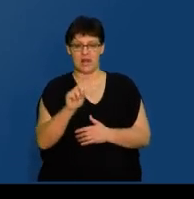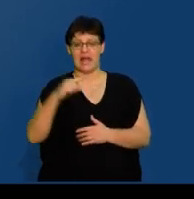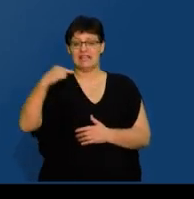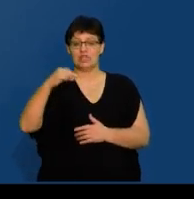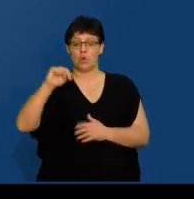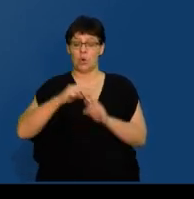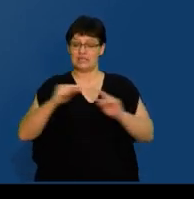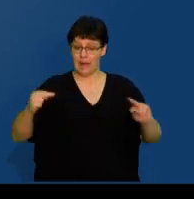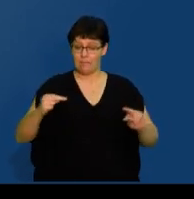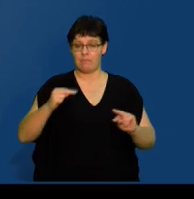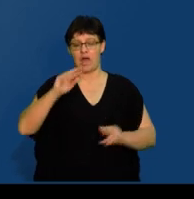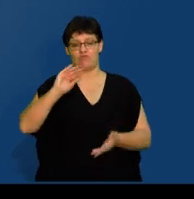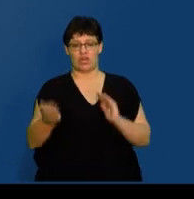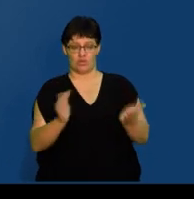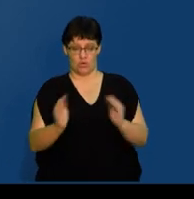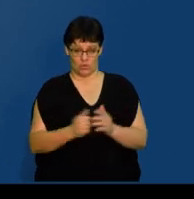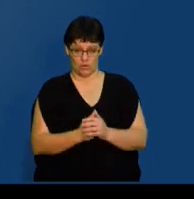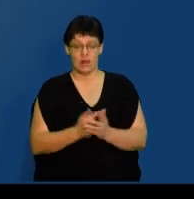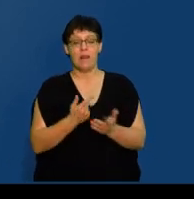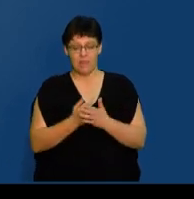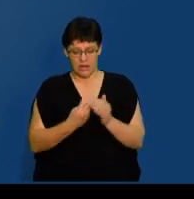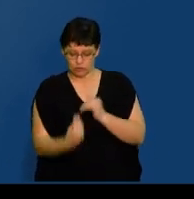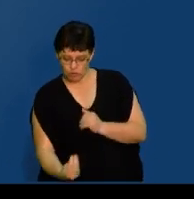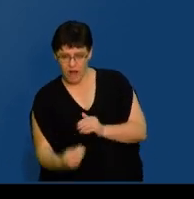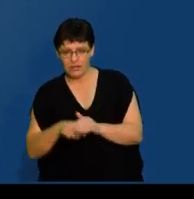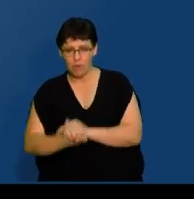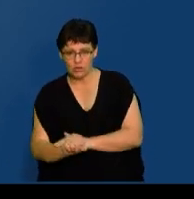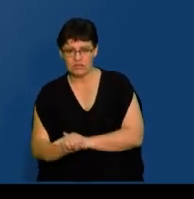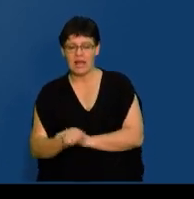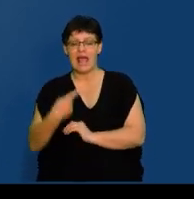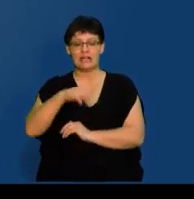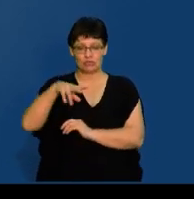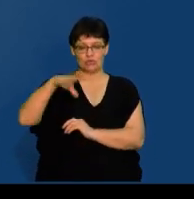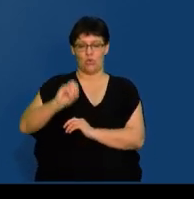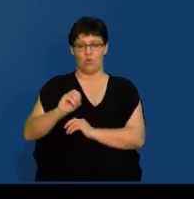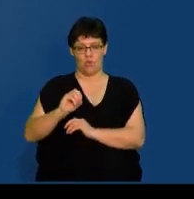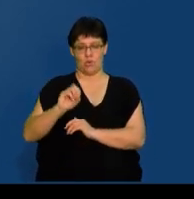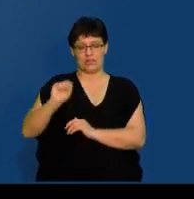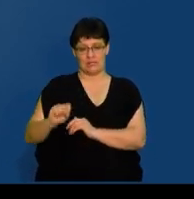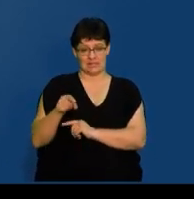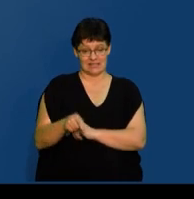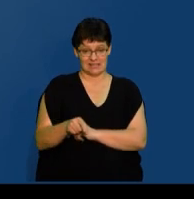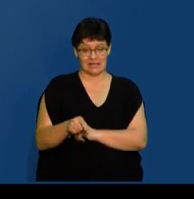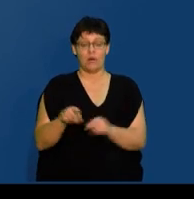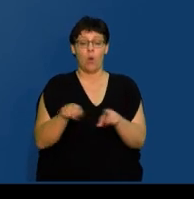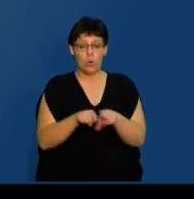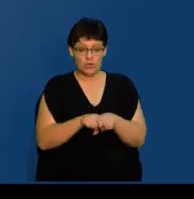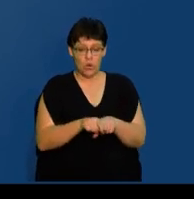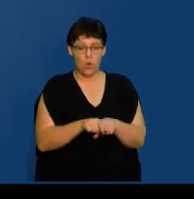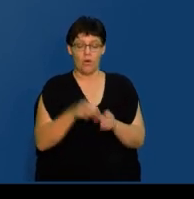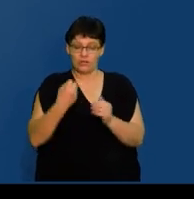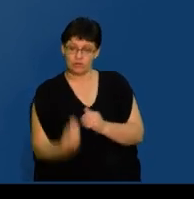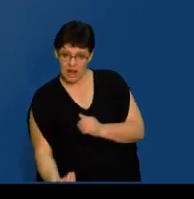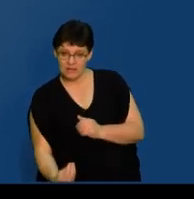ratio. And these include an offspring that is heterozygous, as well as an offspring that is